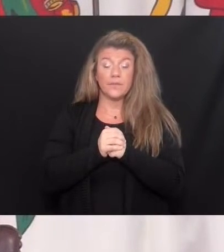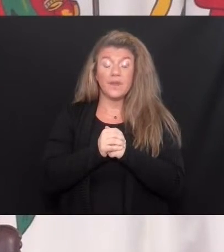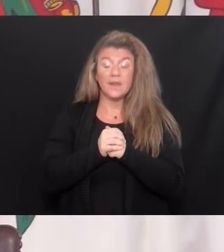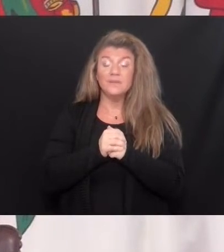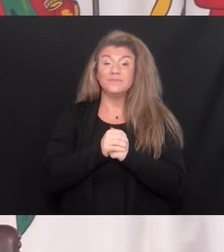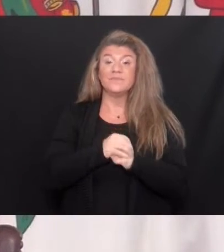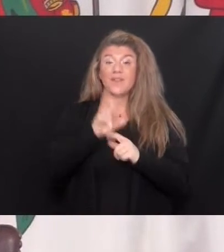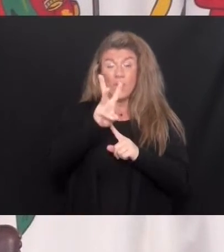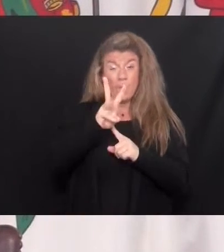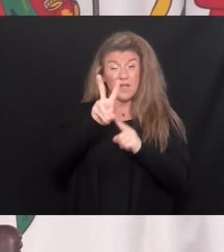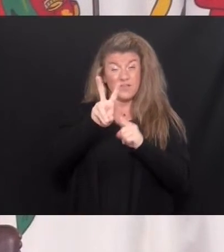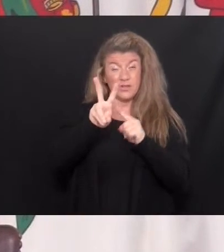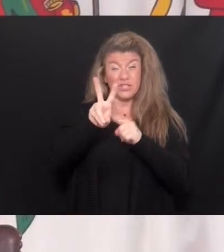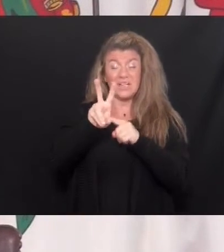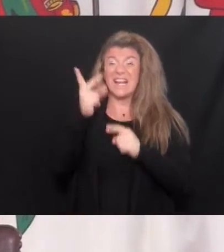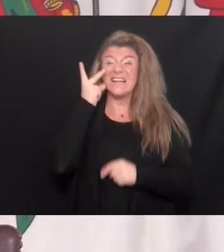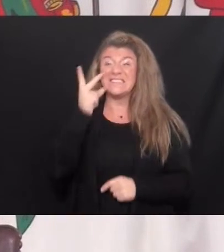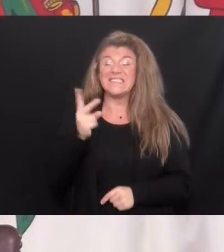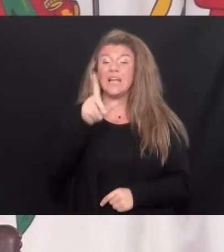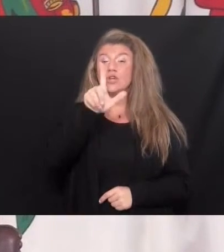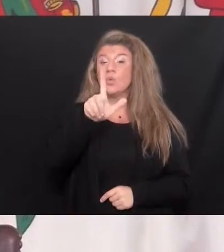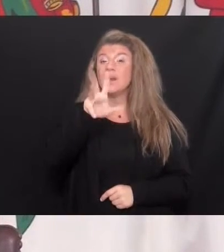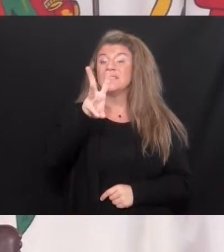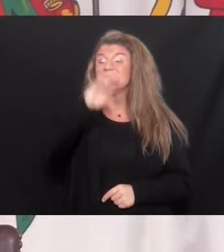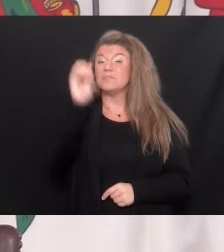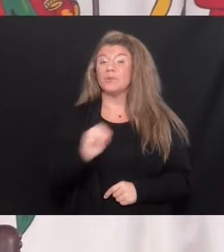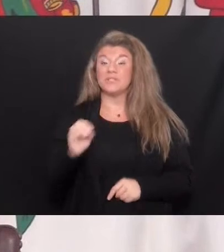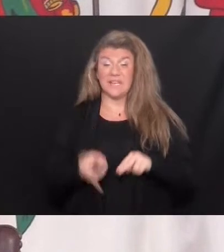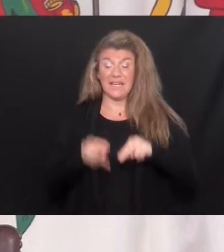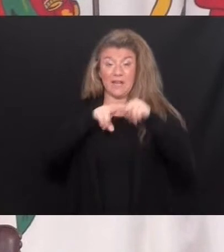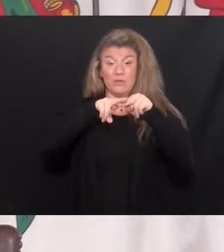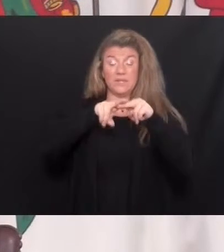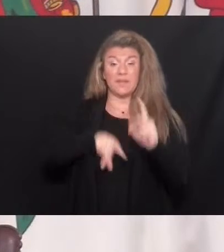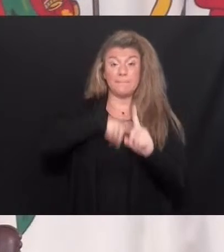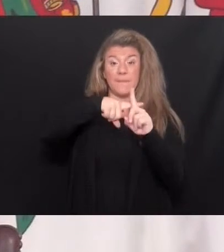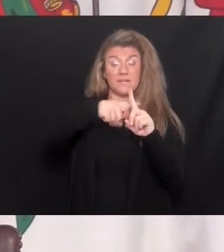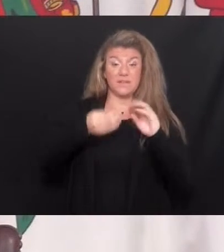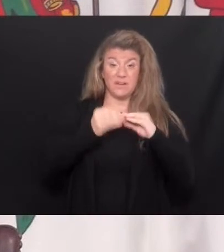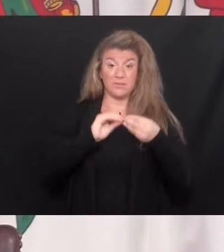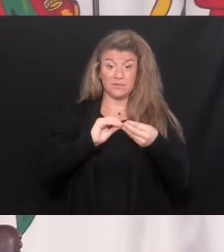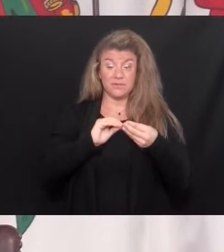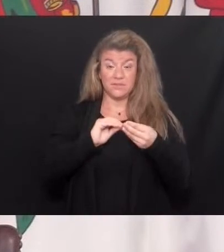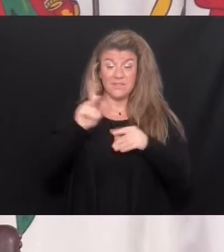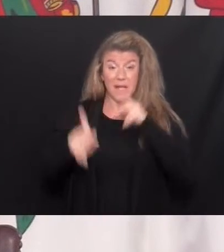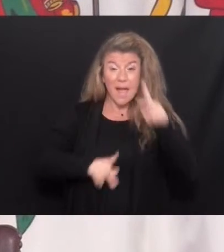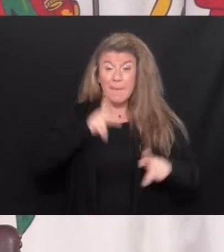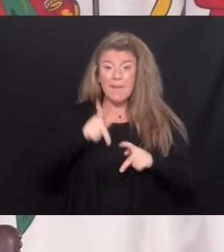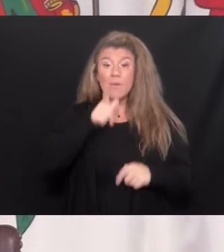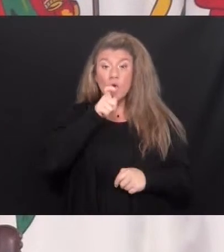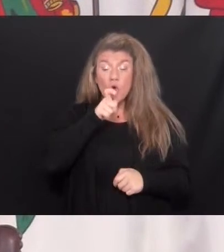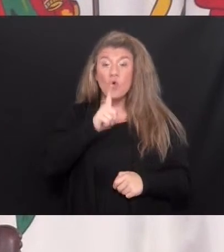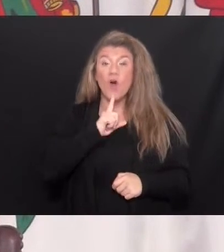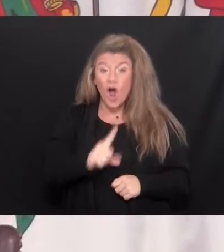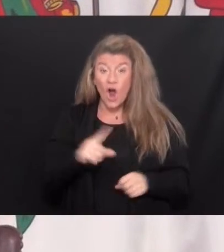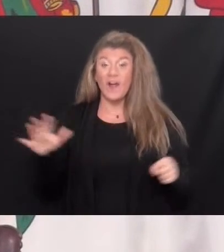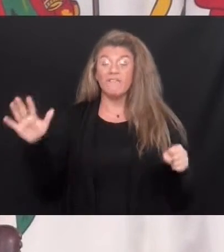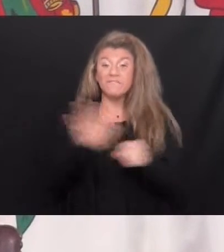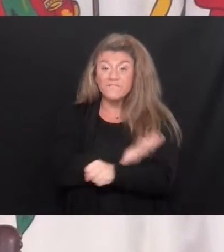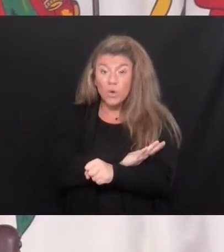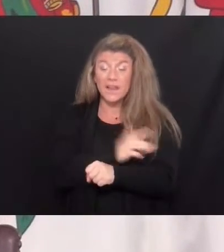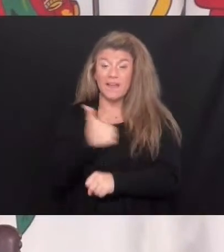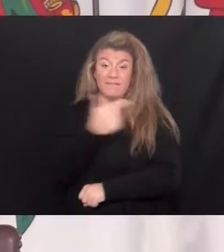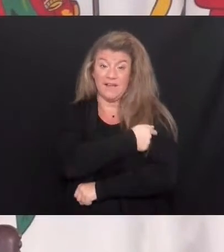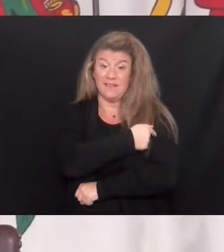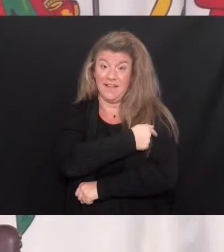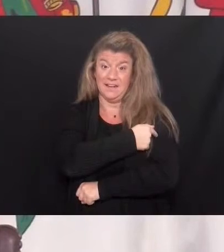West Virginia is seeing a 26% increase in positive cases of people that are fully vaccinated over the last